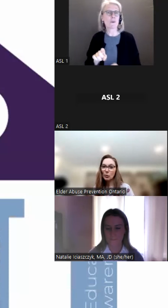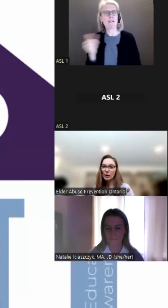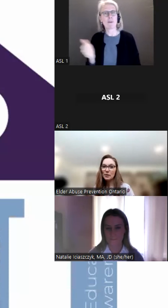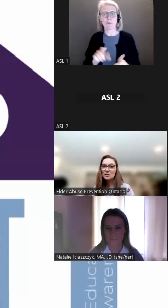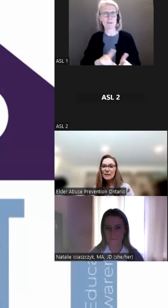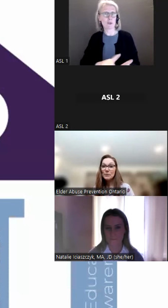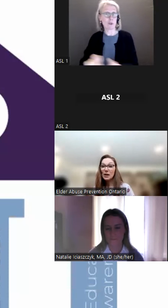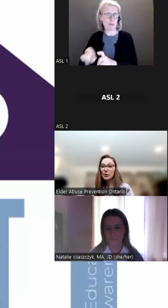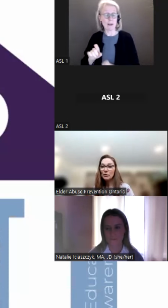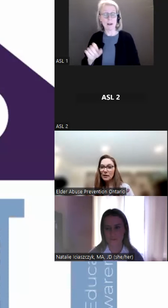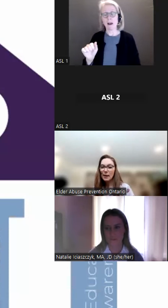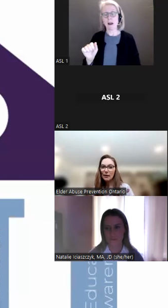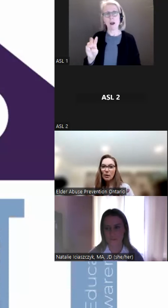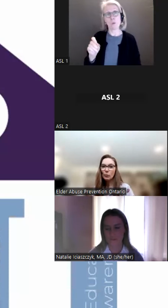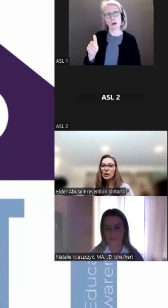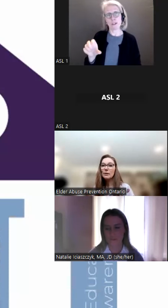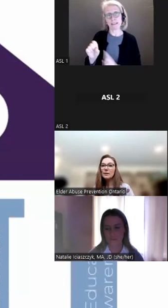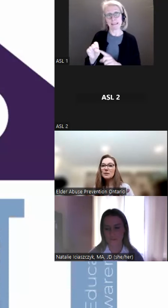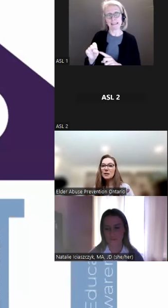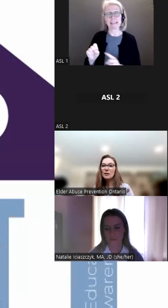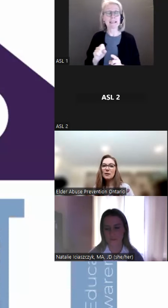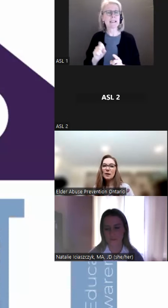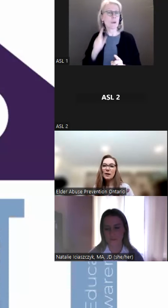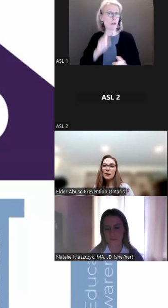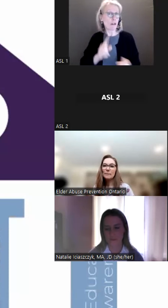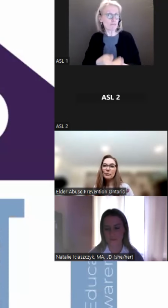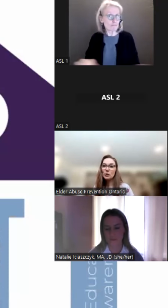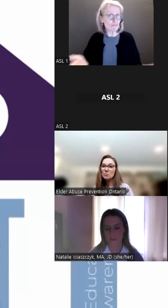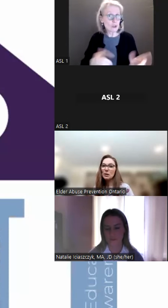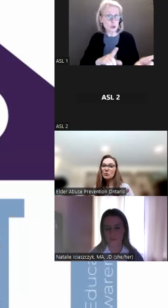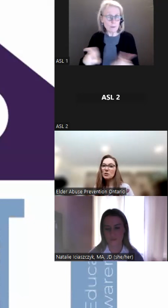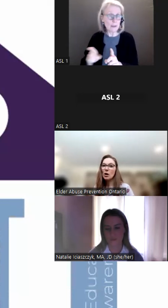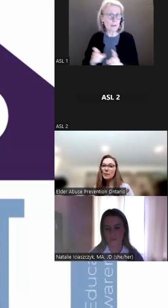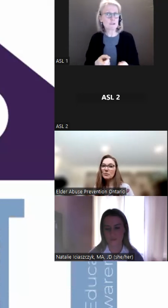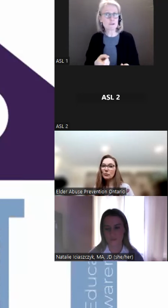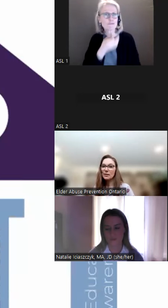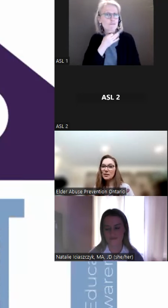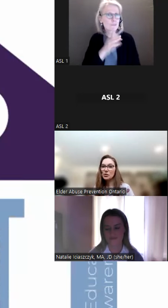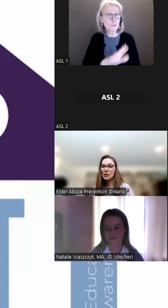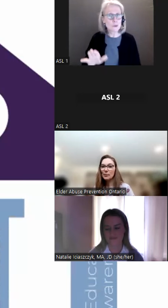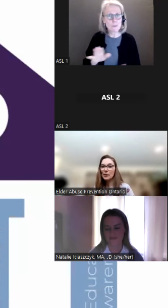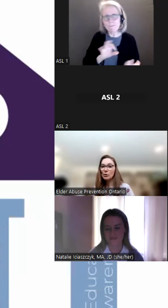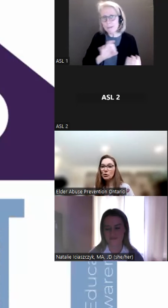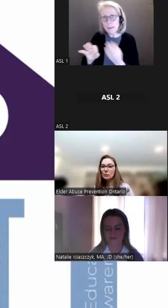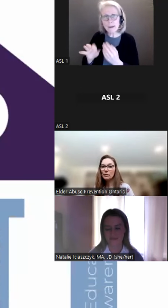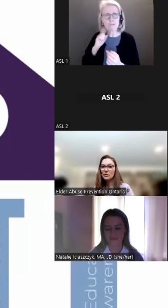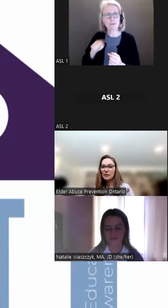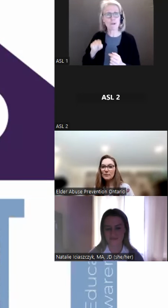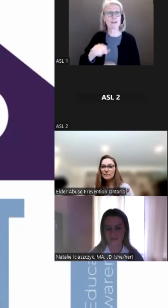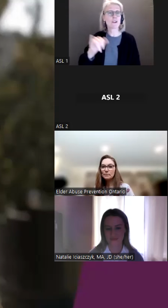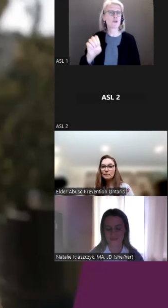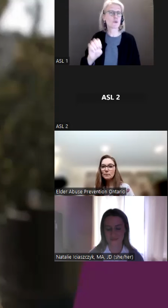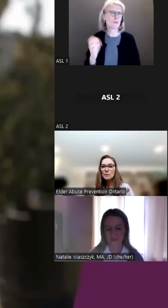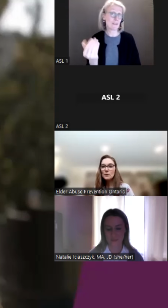campaign under awareness to get your feedback on what you'd like to see for speakers and topics for that session coming up on June